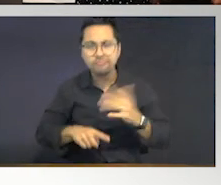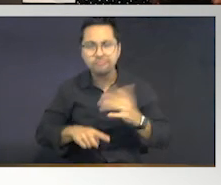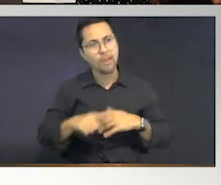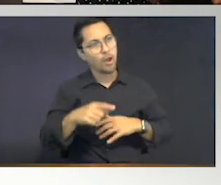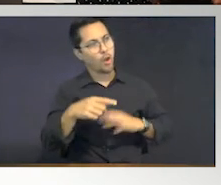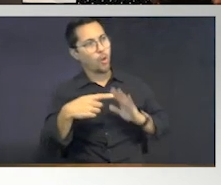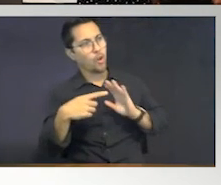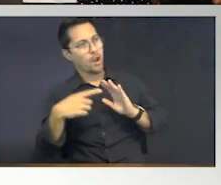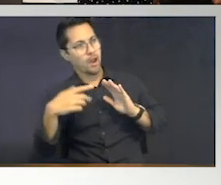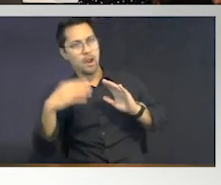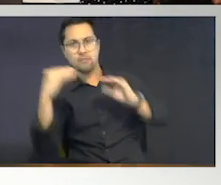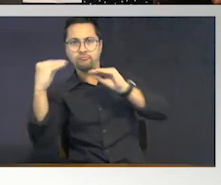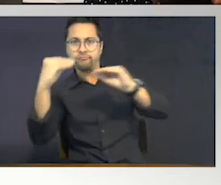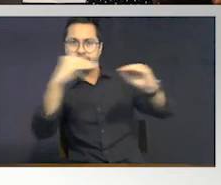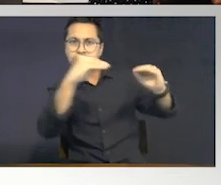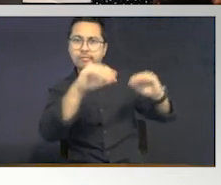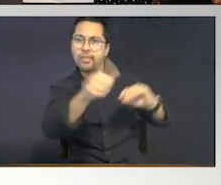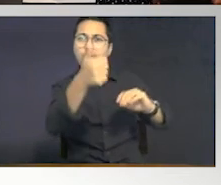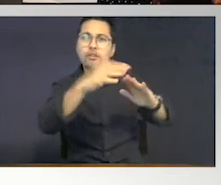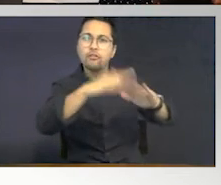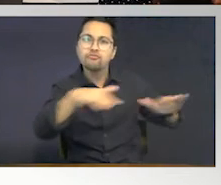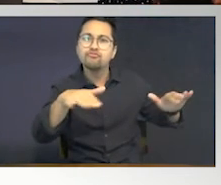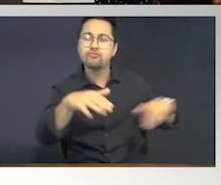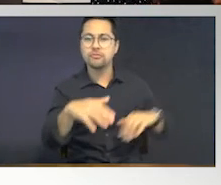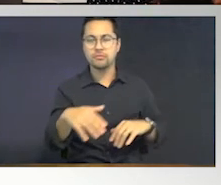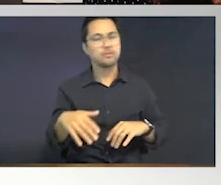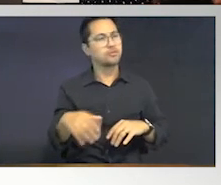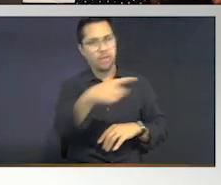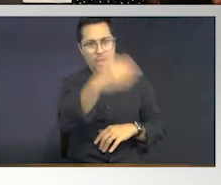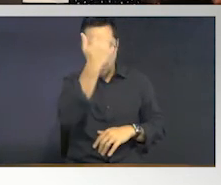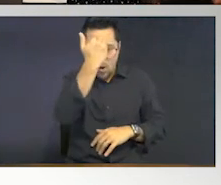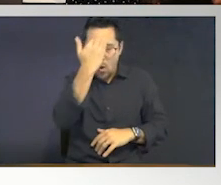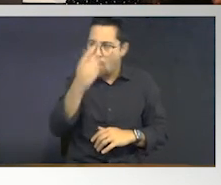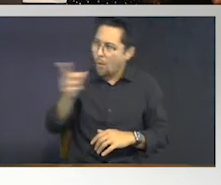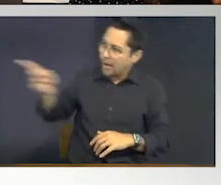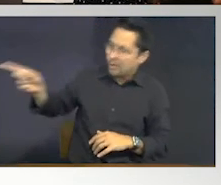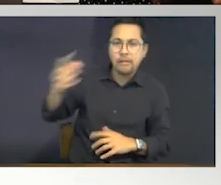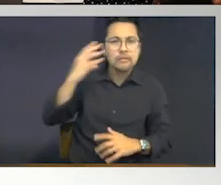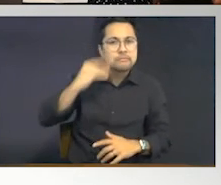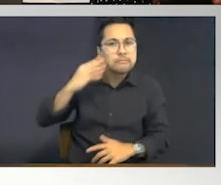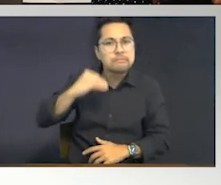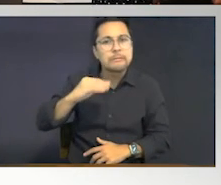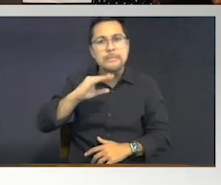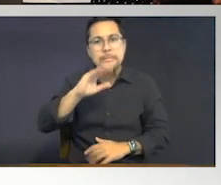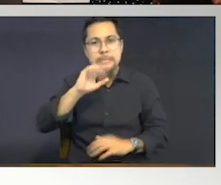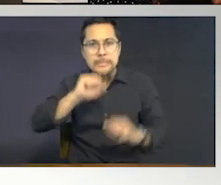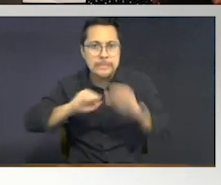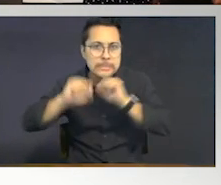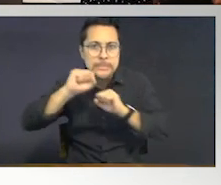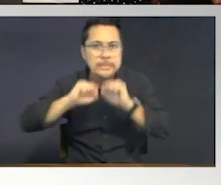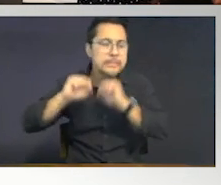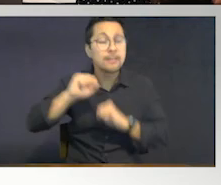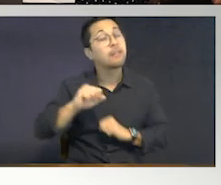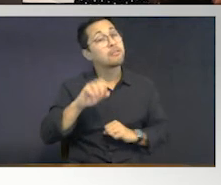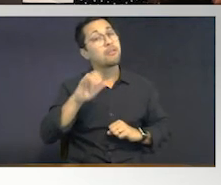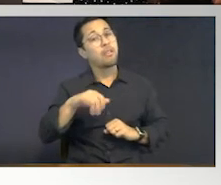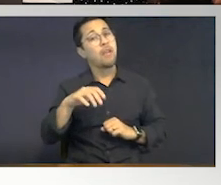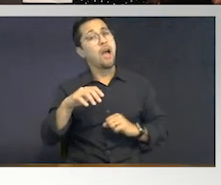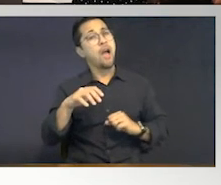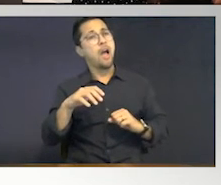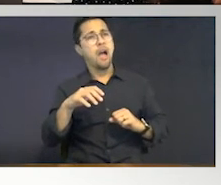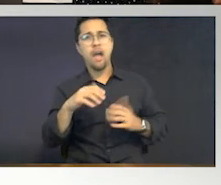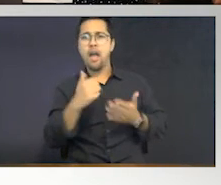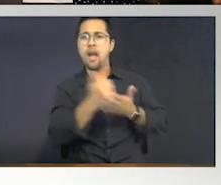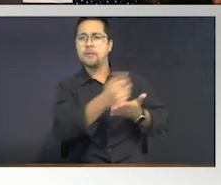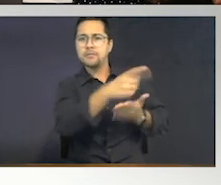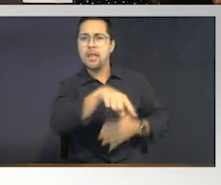children aware, of what he goes through and what he has to deal with. And it creates empathy. That's